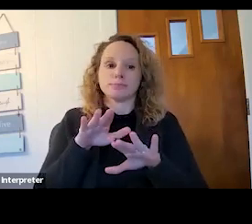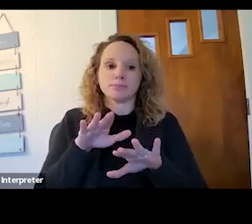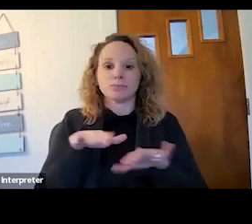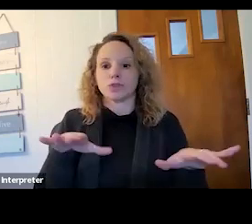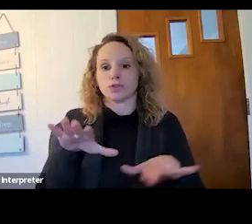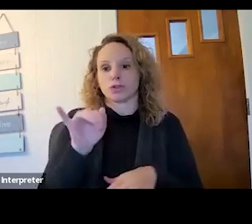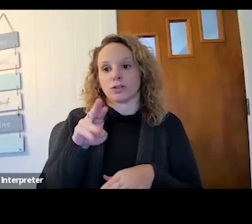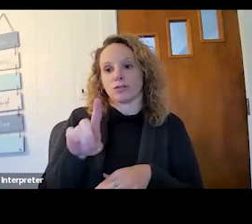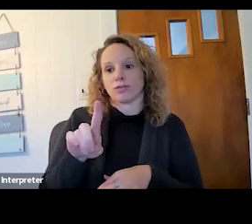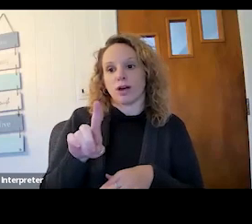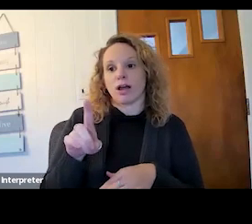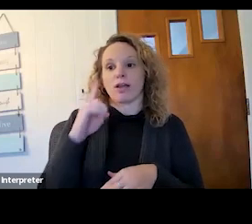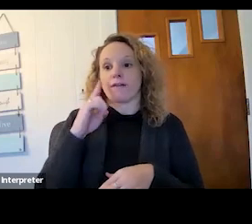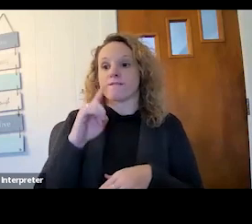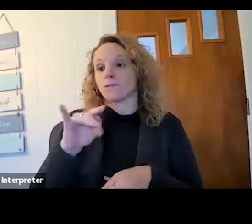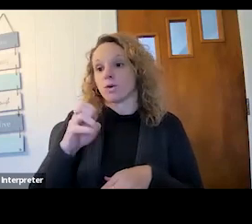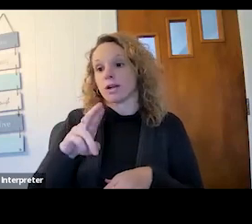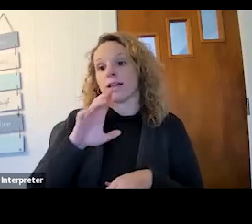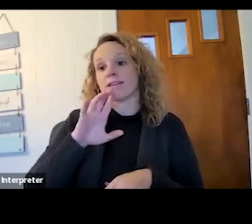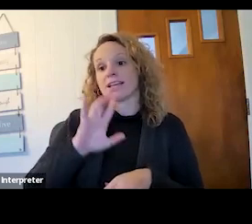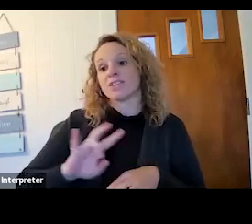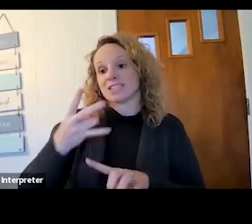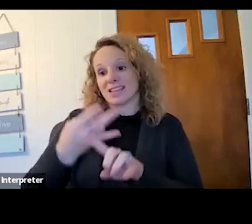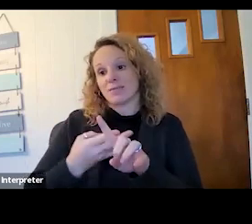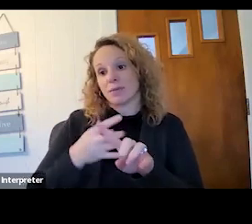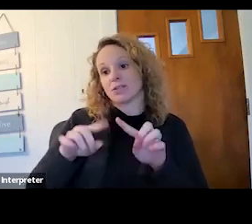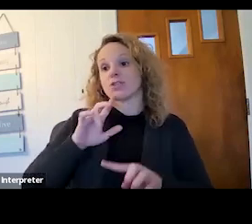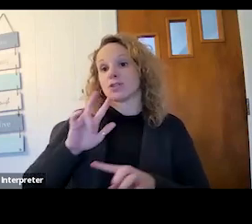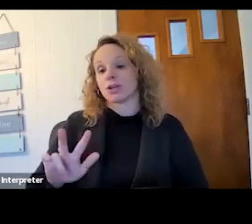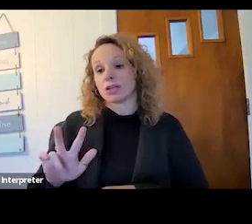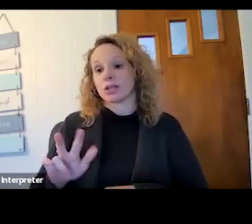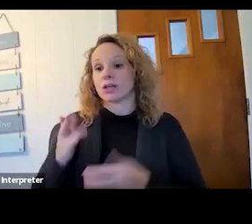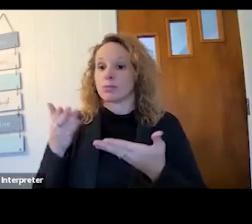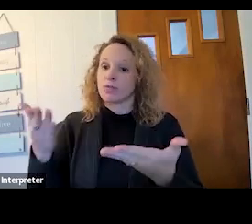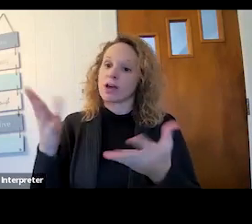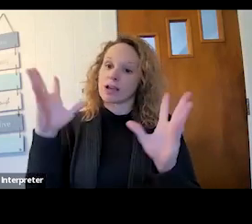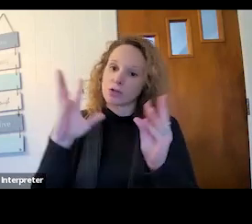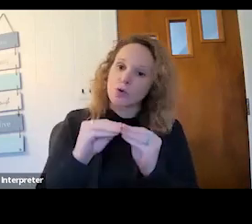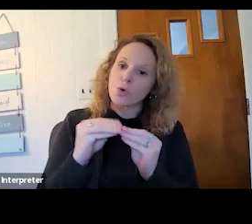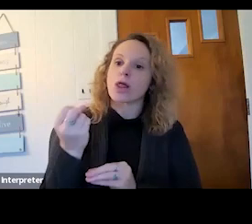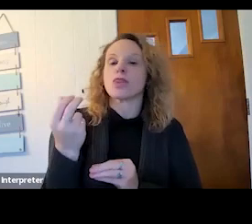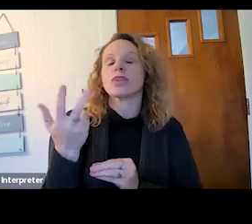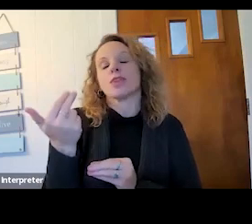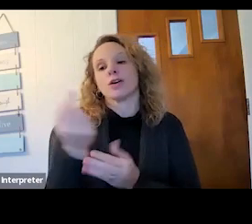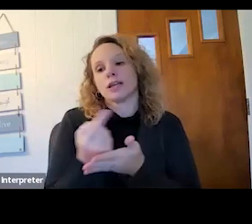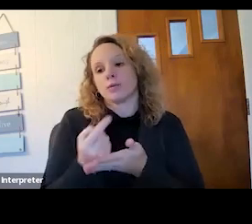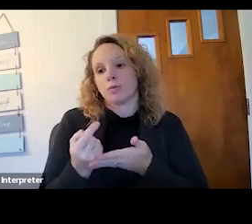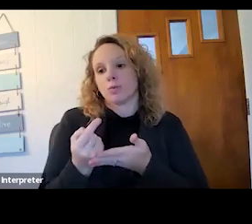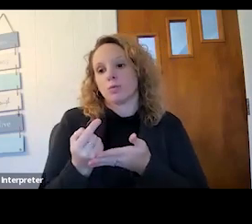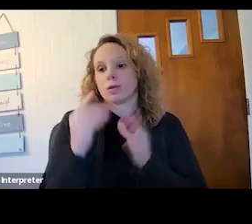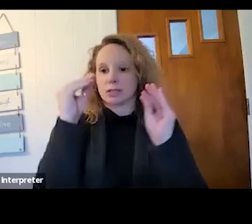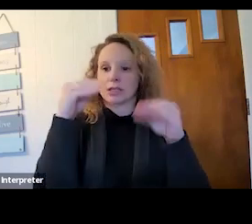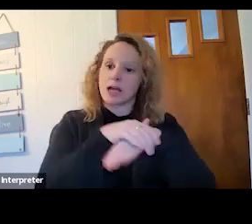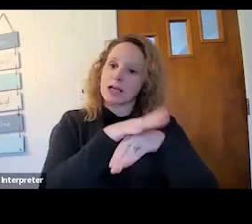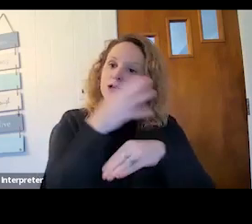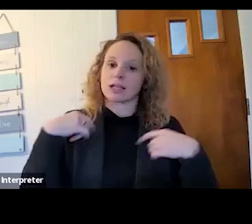to caregivers for toddlers from 7 months to 3 years of age. They provide a total of 13 weekly sessions. They're taught in English and